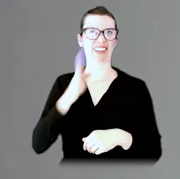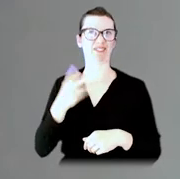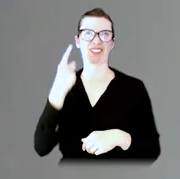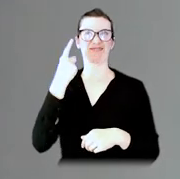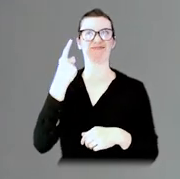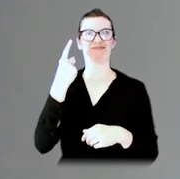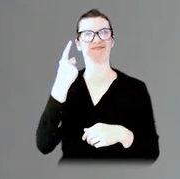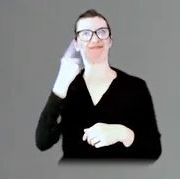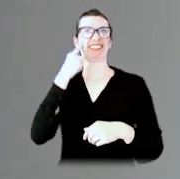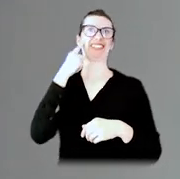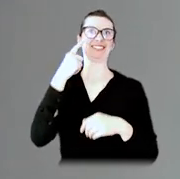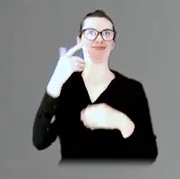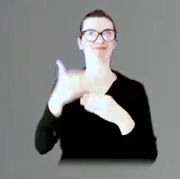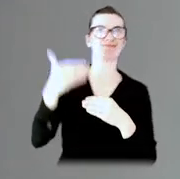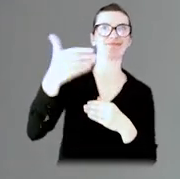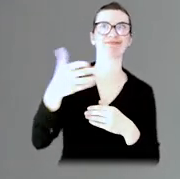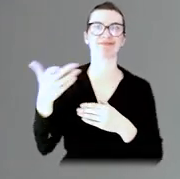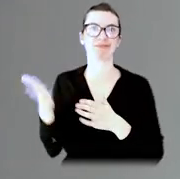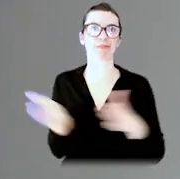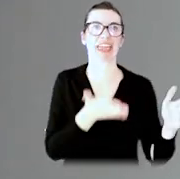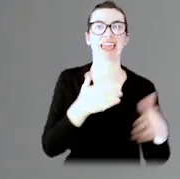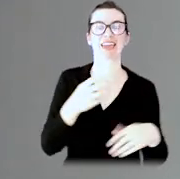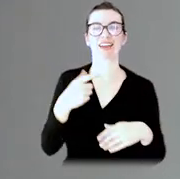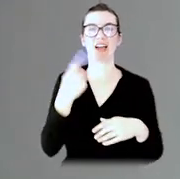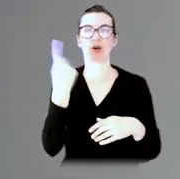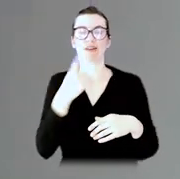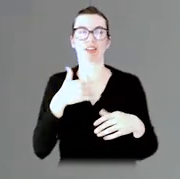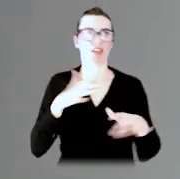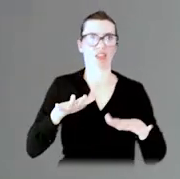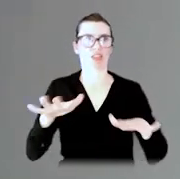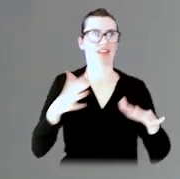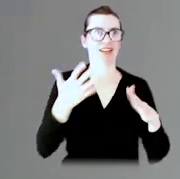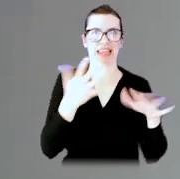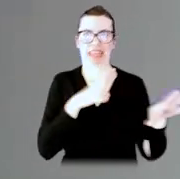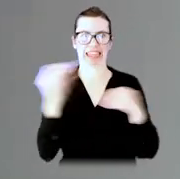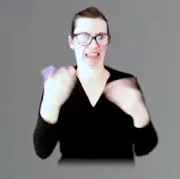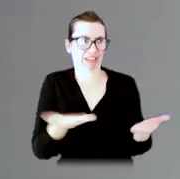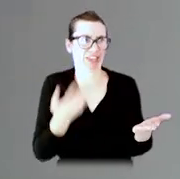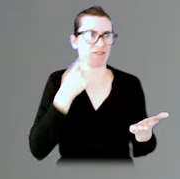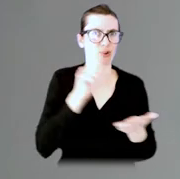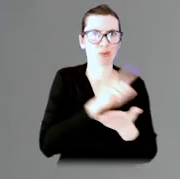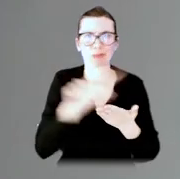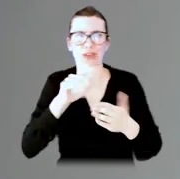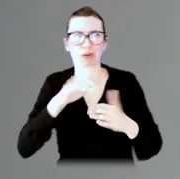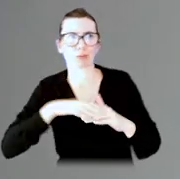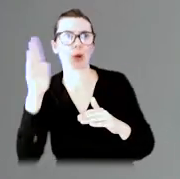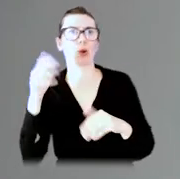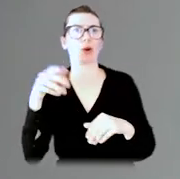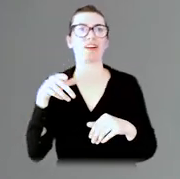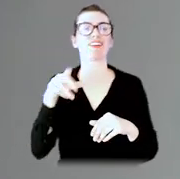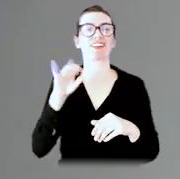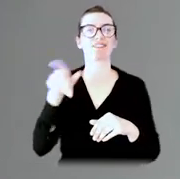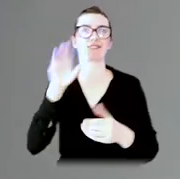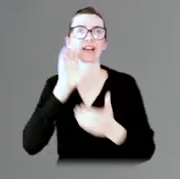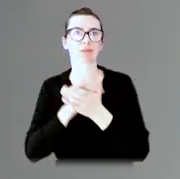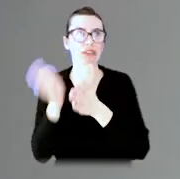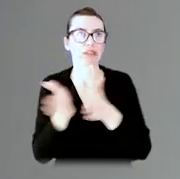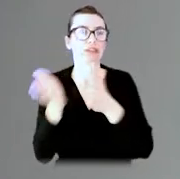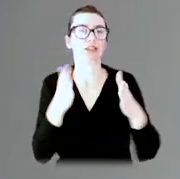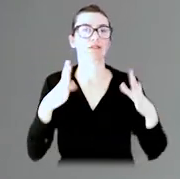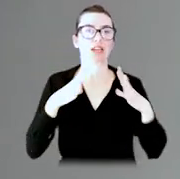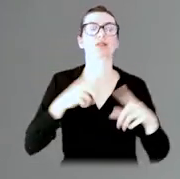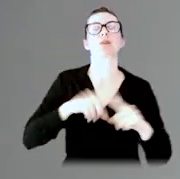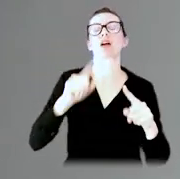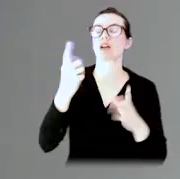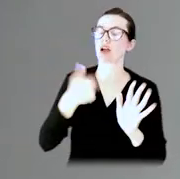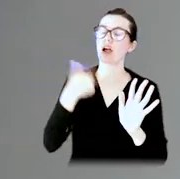bit, like trying to leave this, you know, this place for a week or more when he wants to plan a vacation. But I always make it happen,